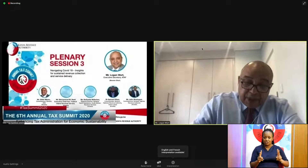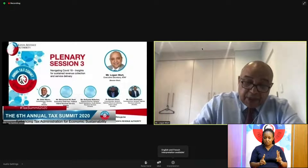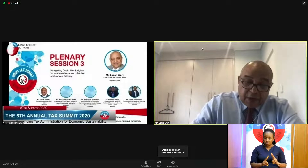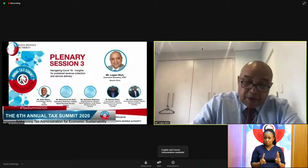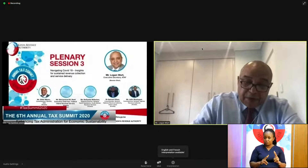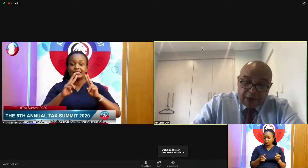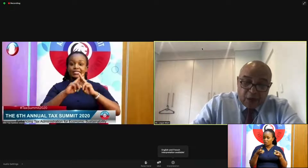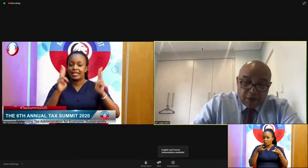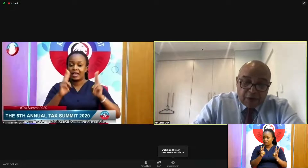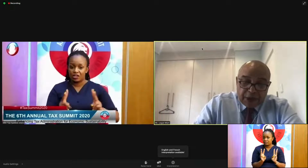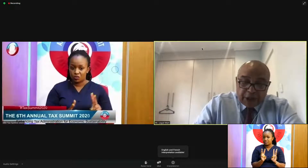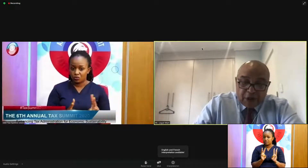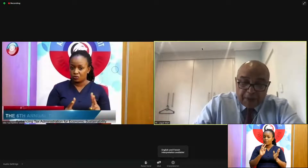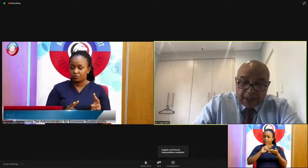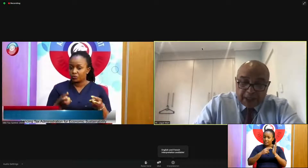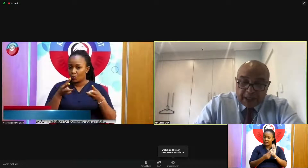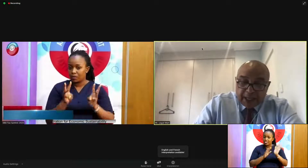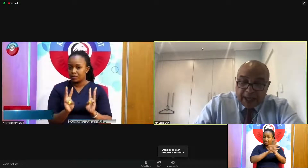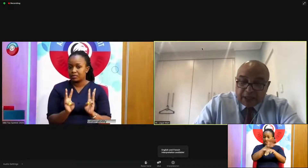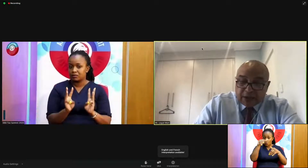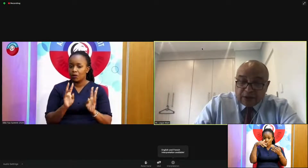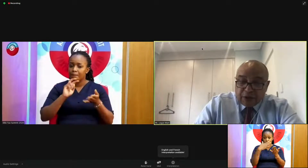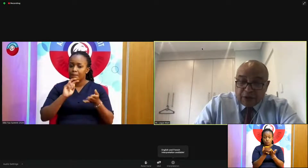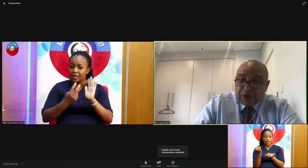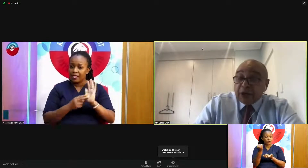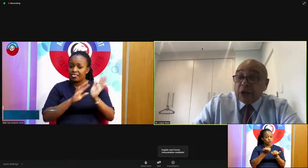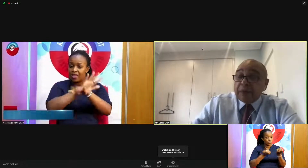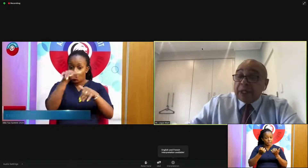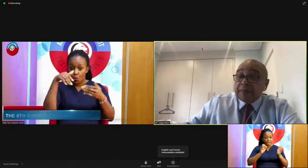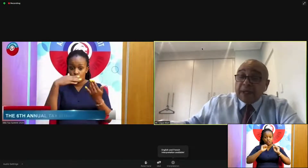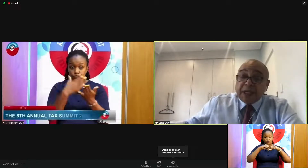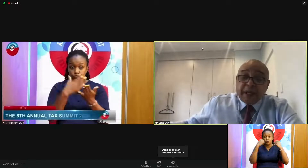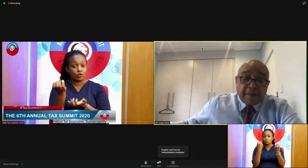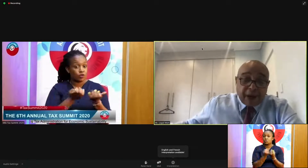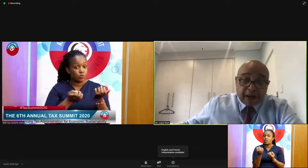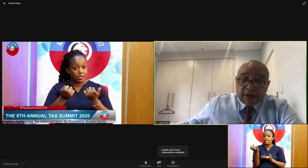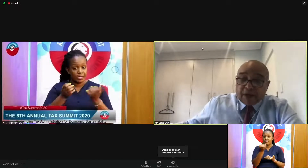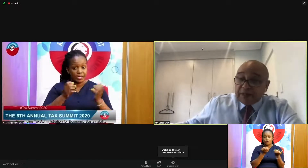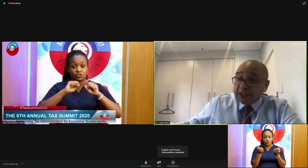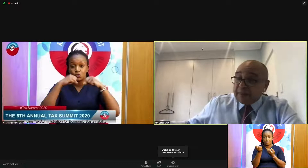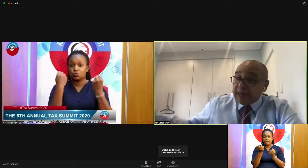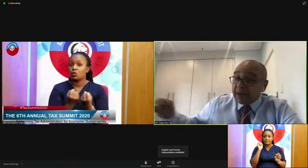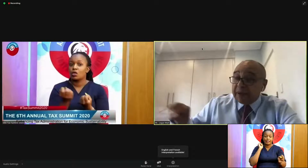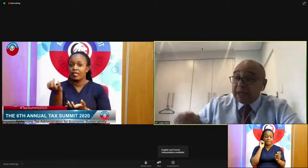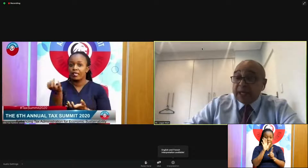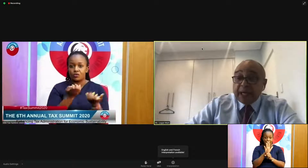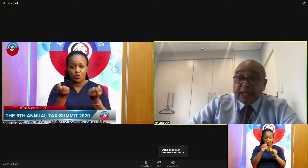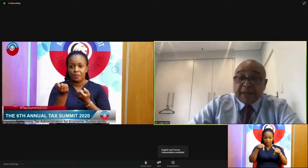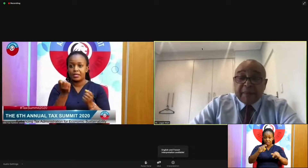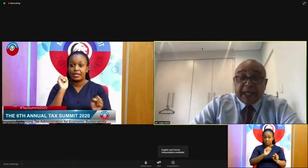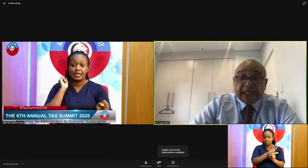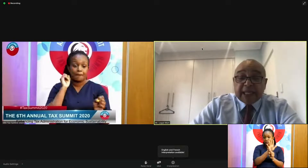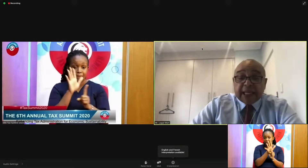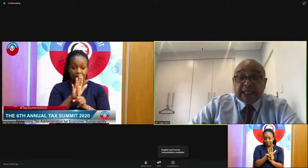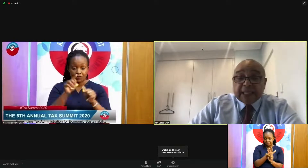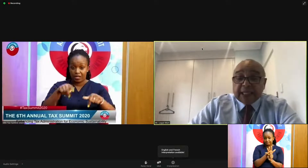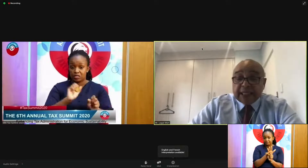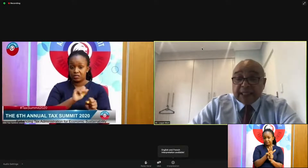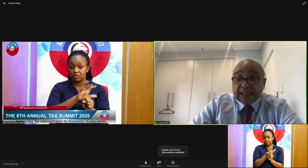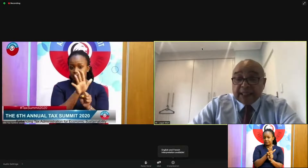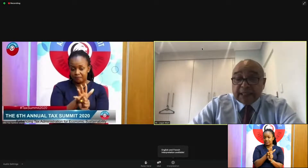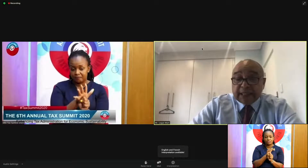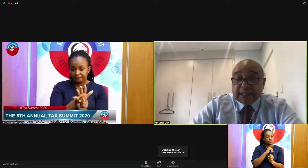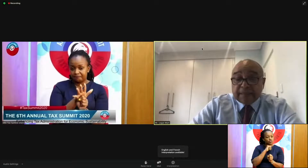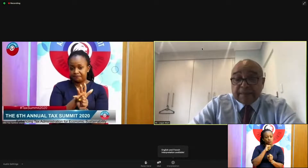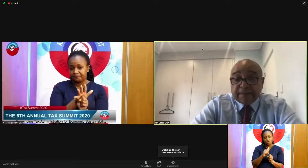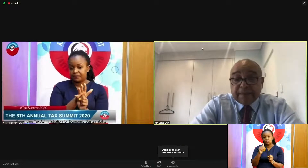flows. So the overall economic and socio-economic impact of this pandemic remains